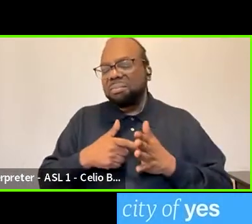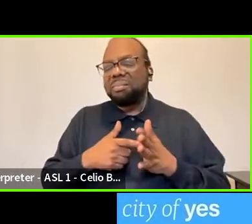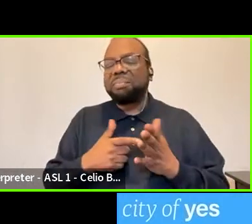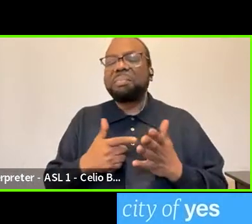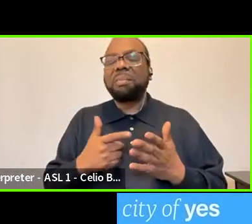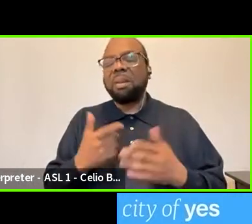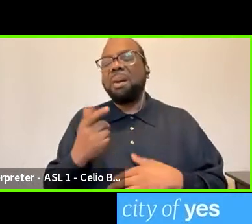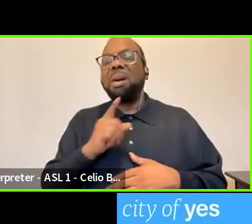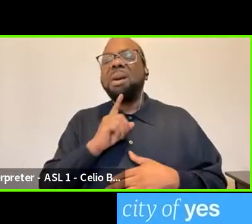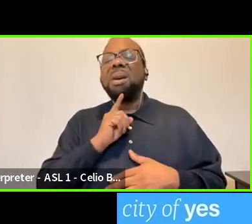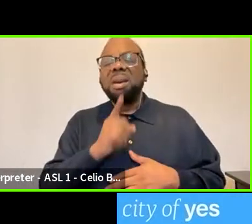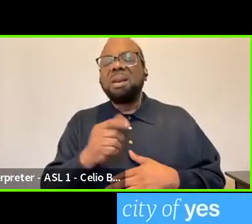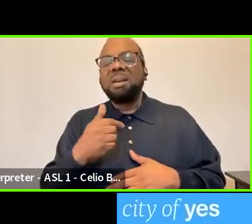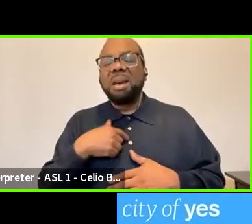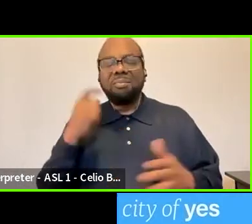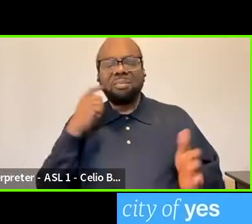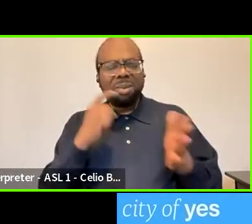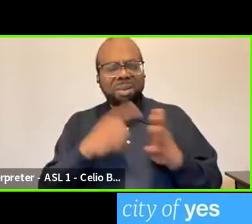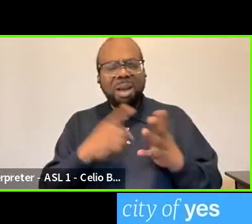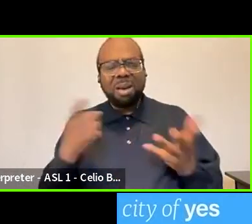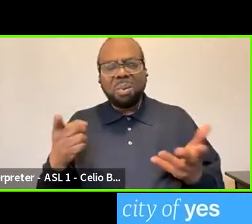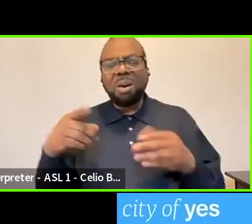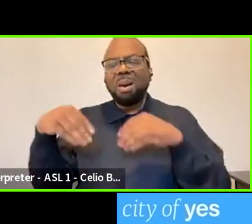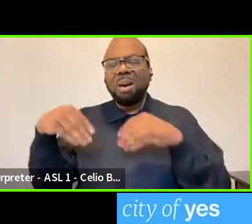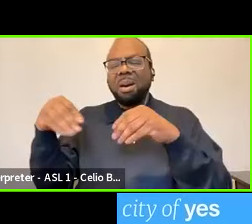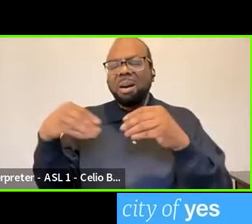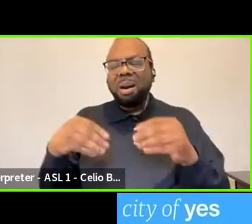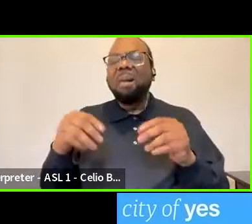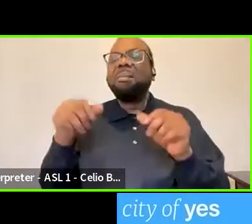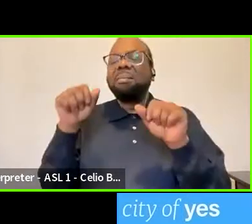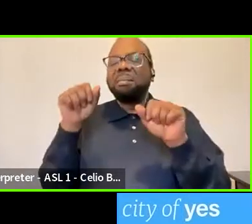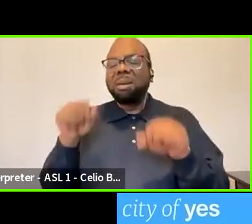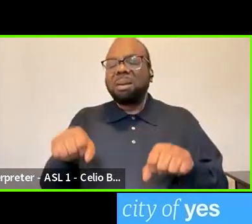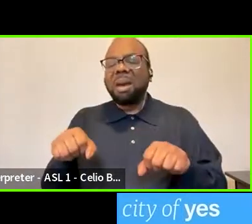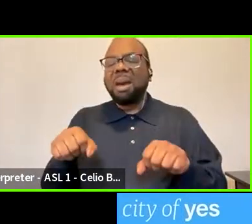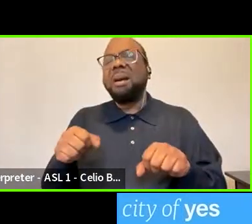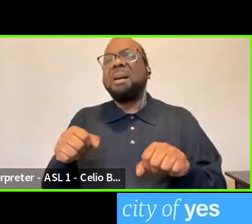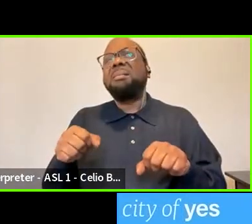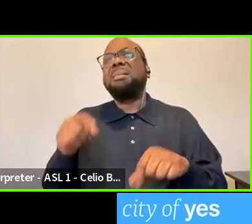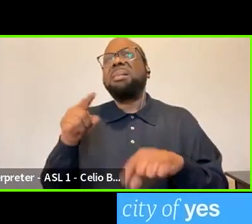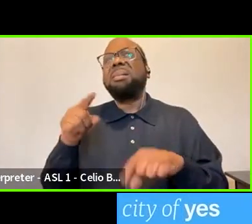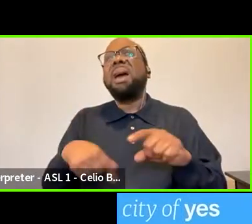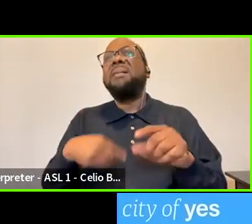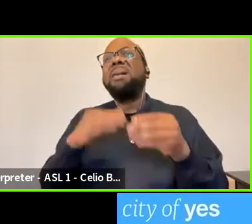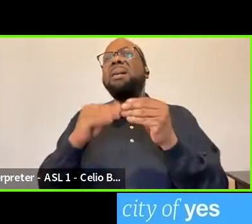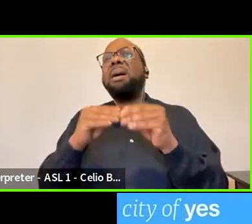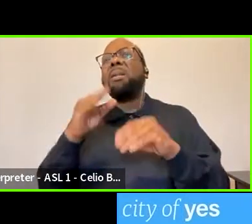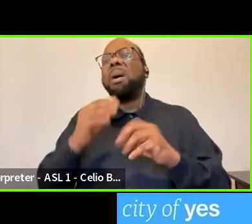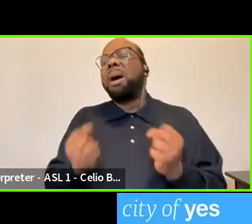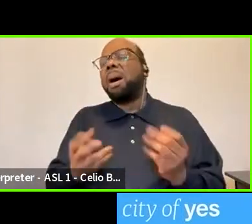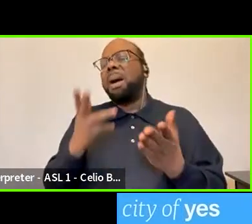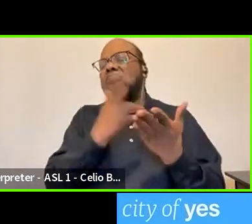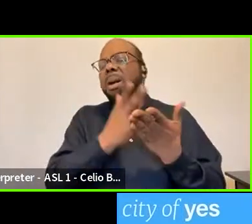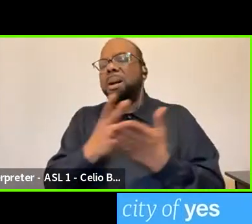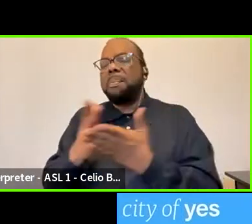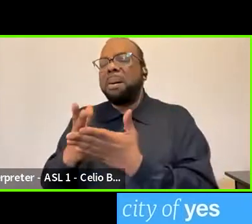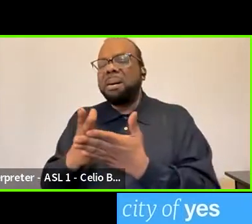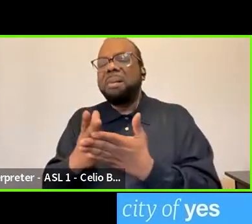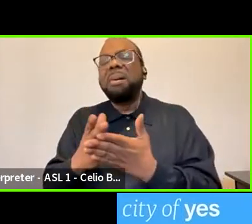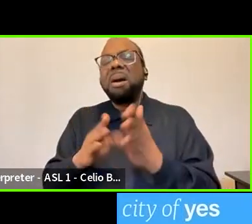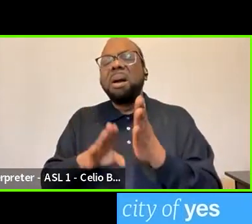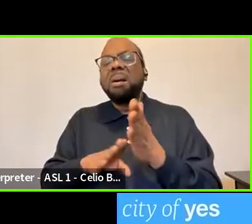So there is already that recognition that the market, uh, can better put a number on how many parking spaces should be built with the development rather than